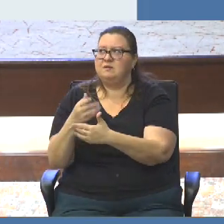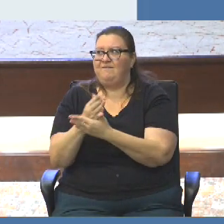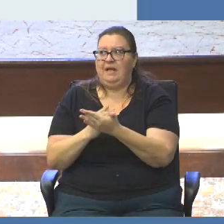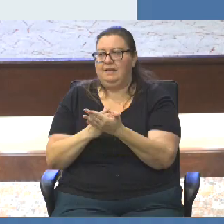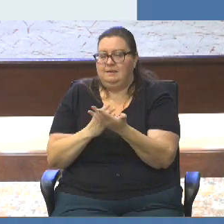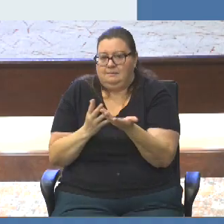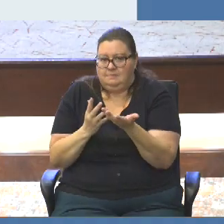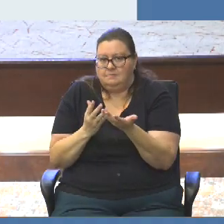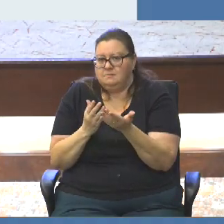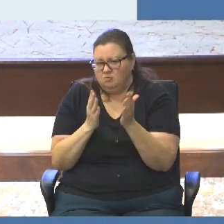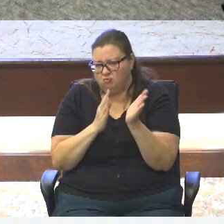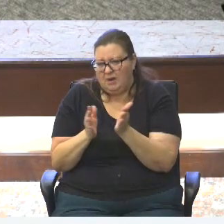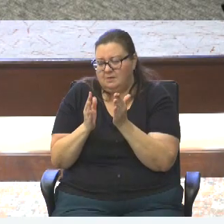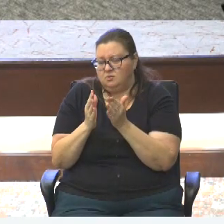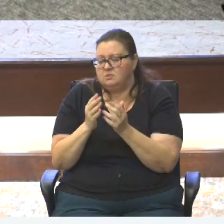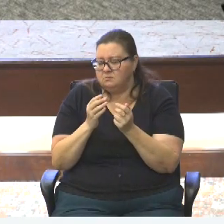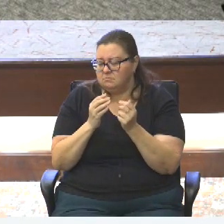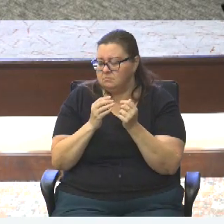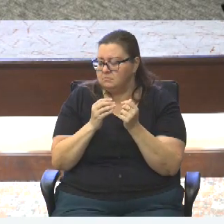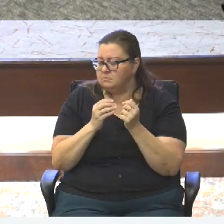of the strategy.